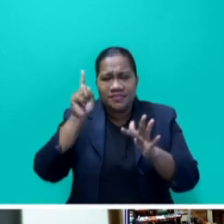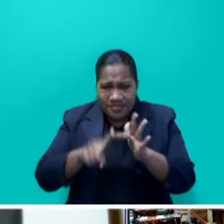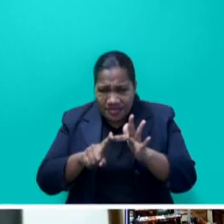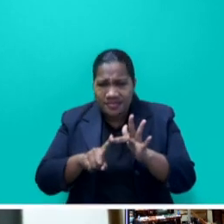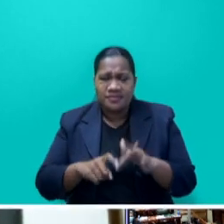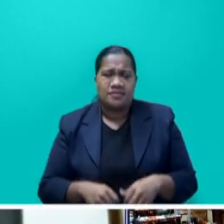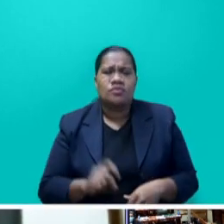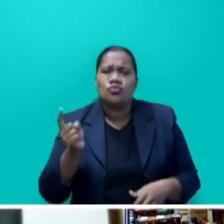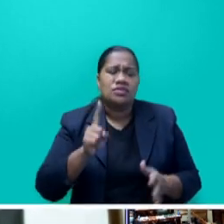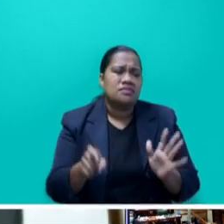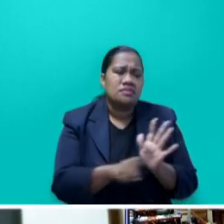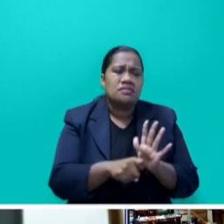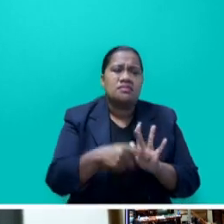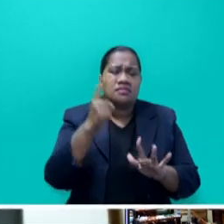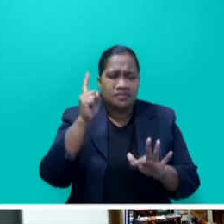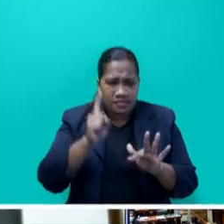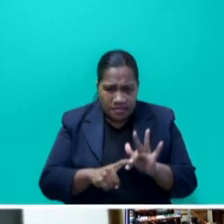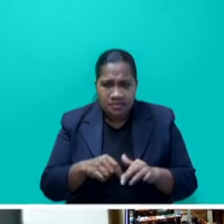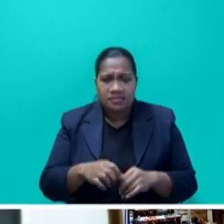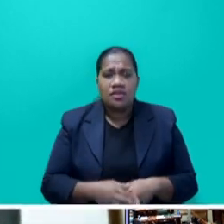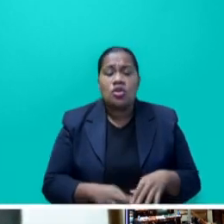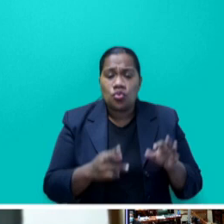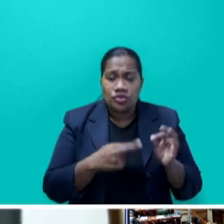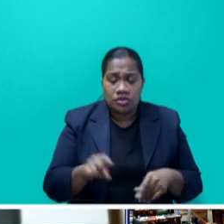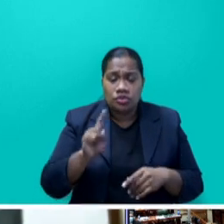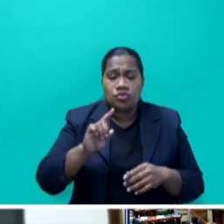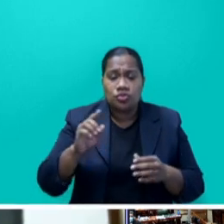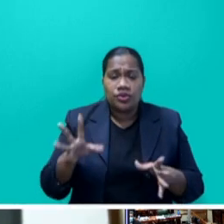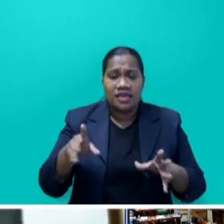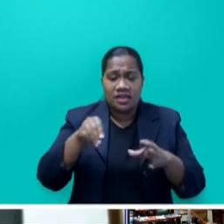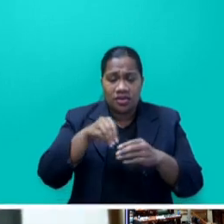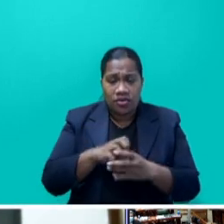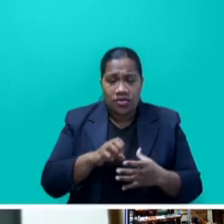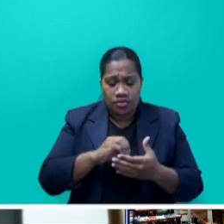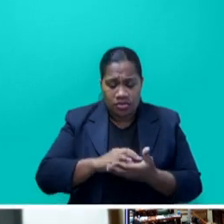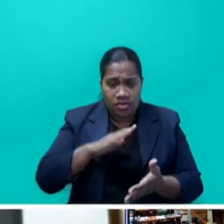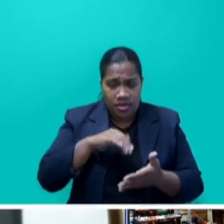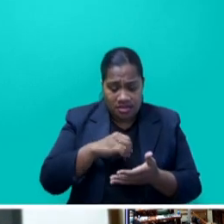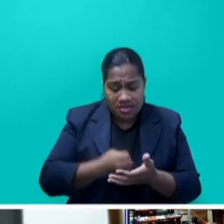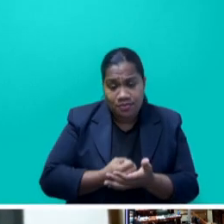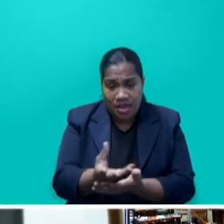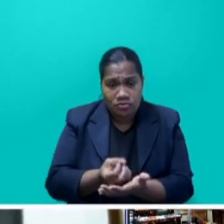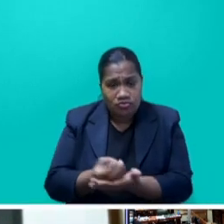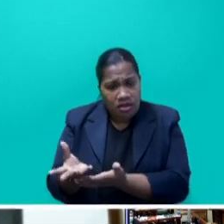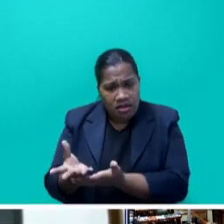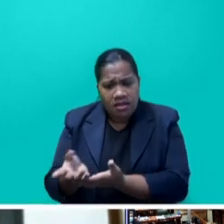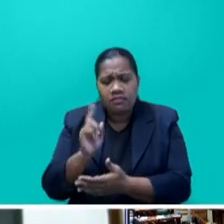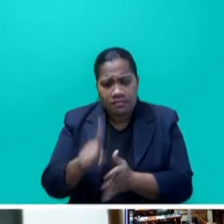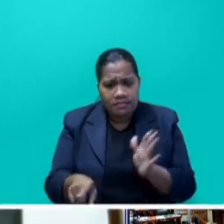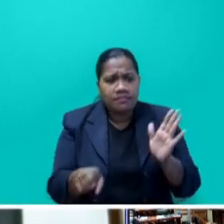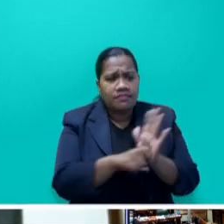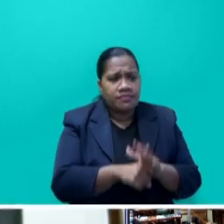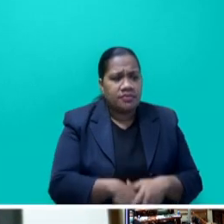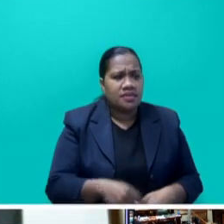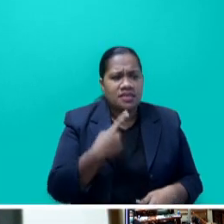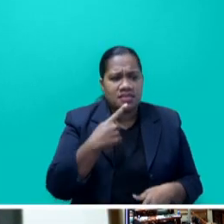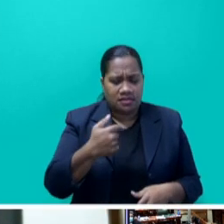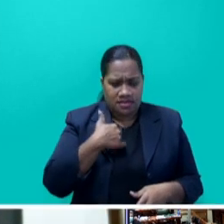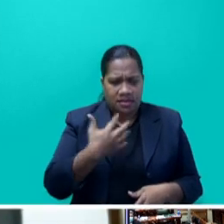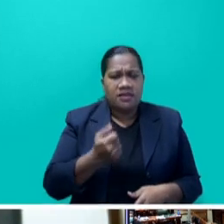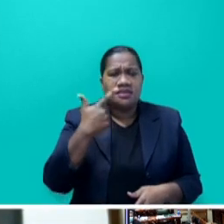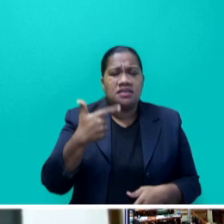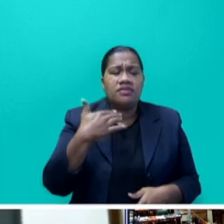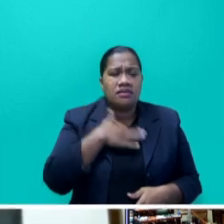RIE? Requisition to incur expenditure. That's what R stands for. He's saying, I've got $700 million in